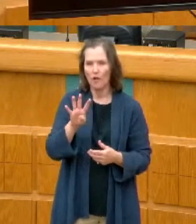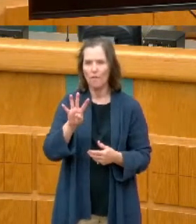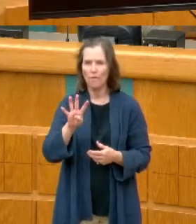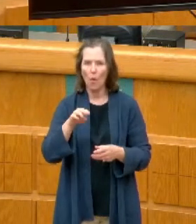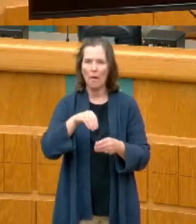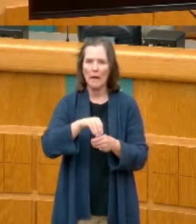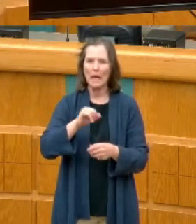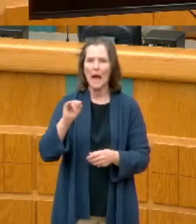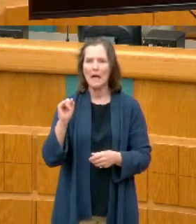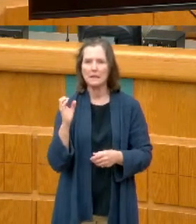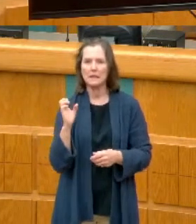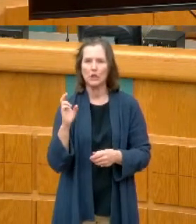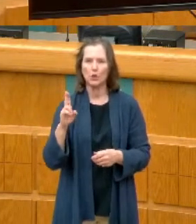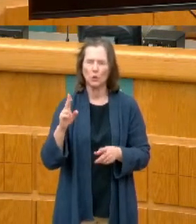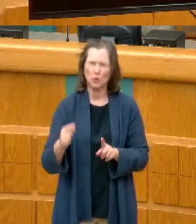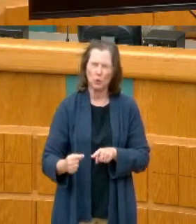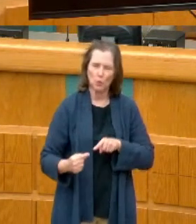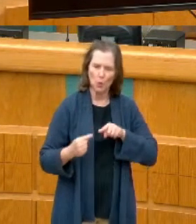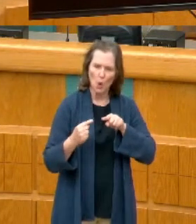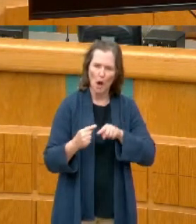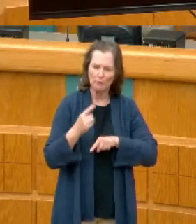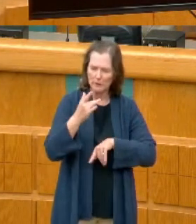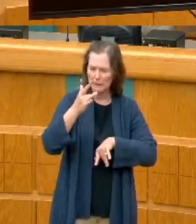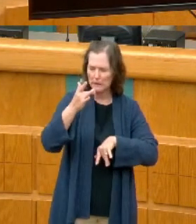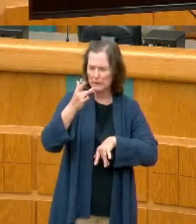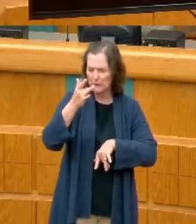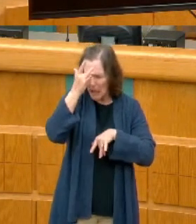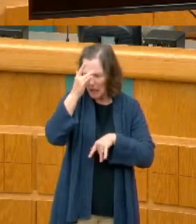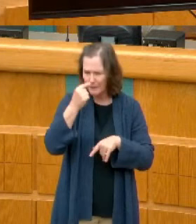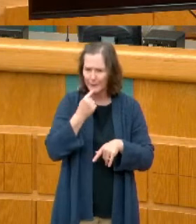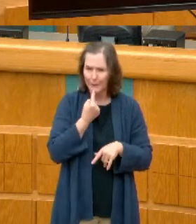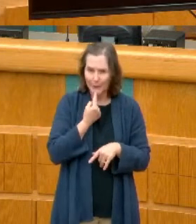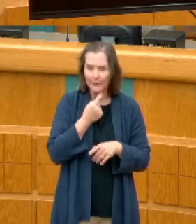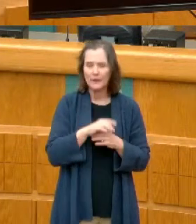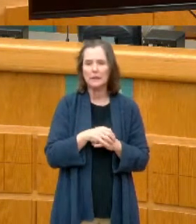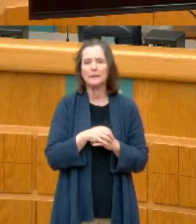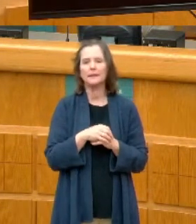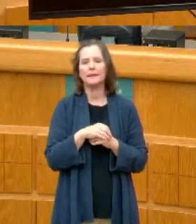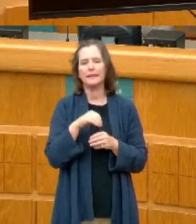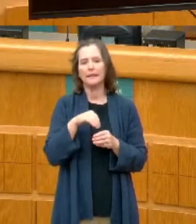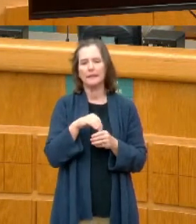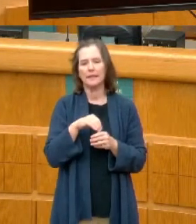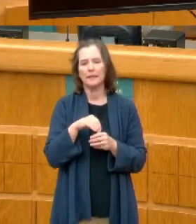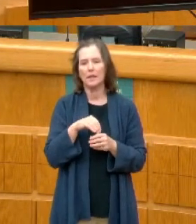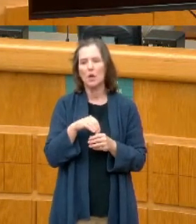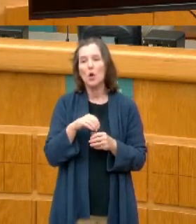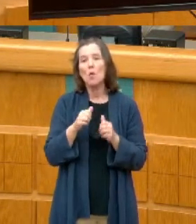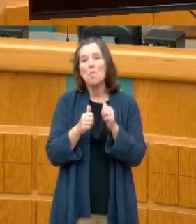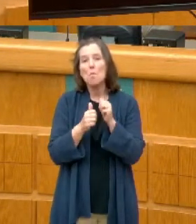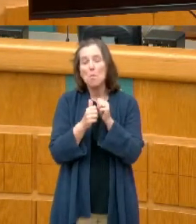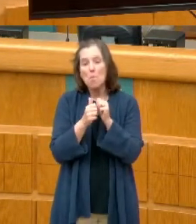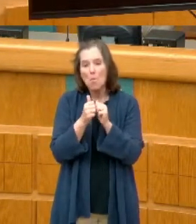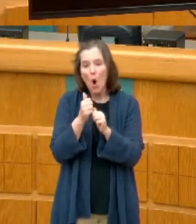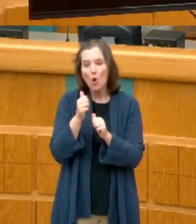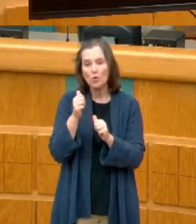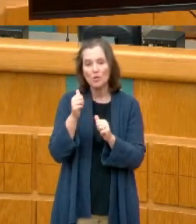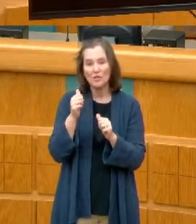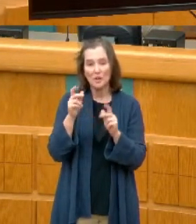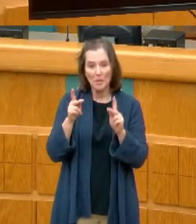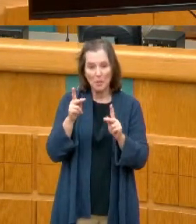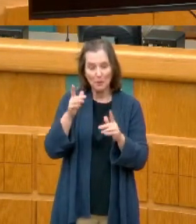again with COVID-19. And what we now believe that the majority of these cases are due to the Delta variant.